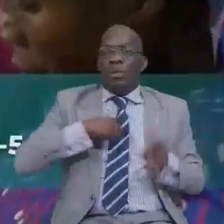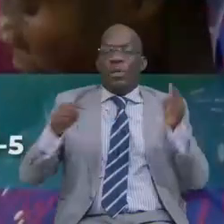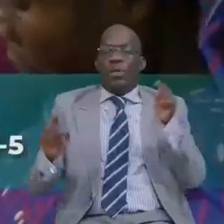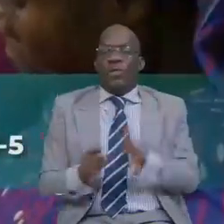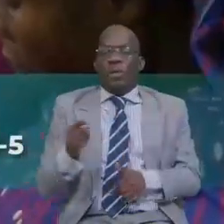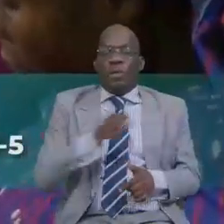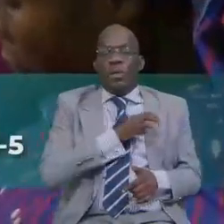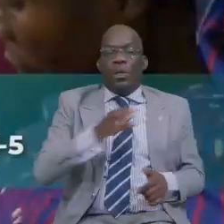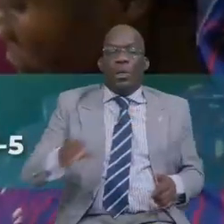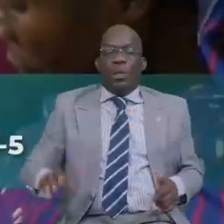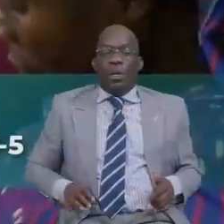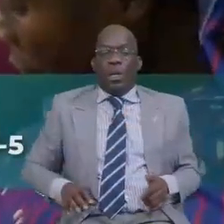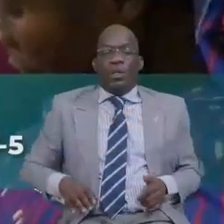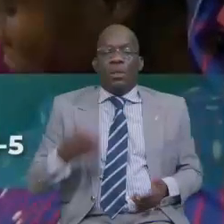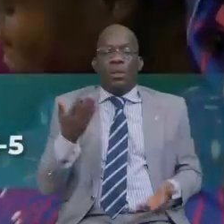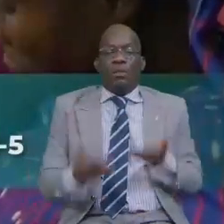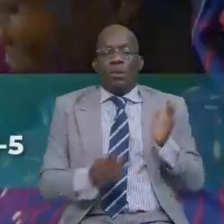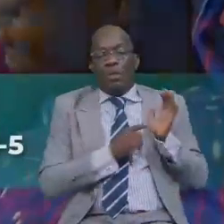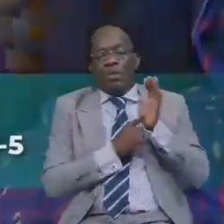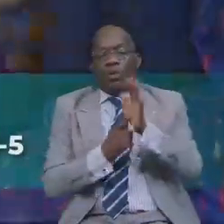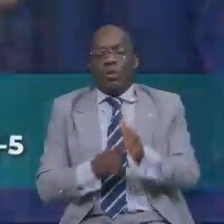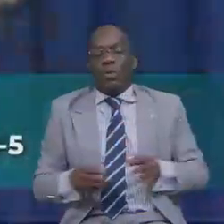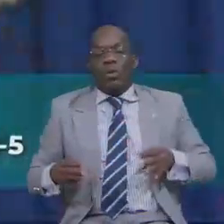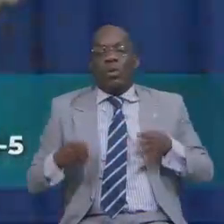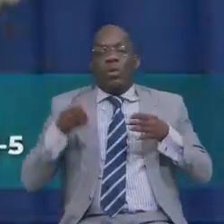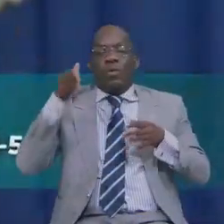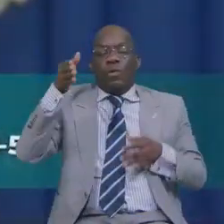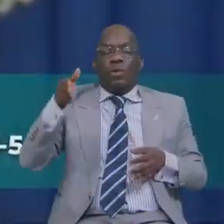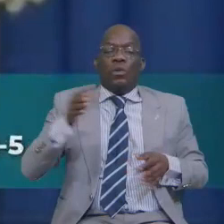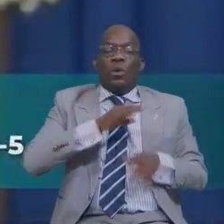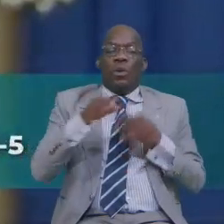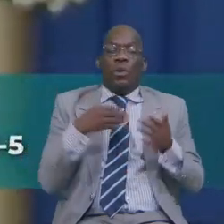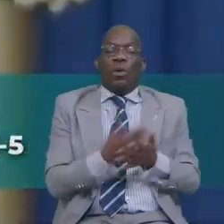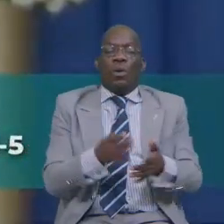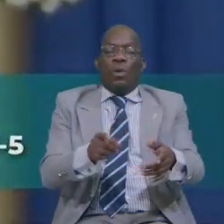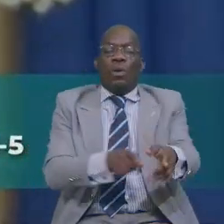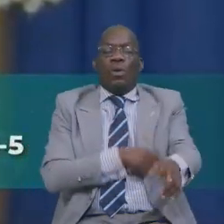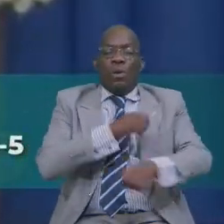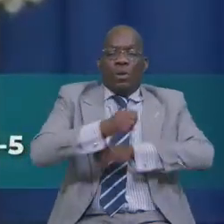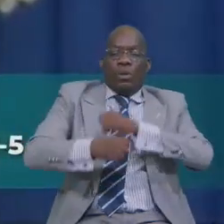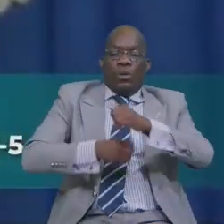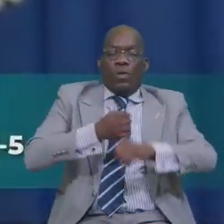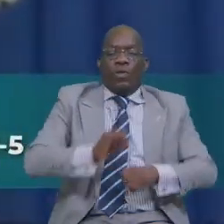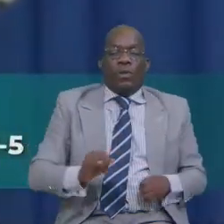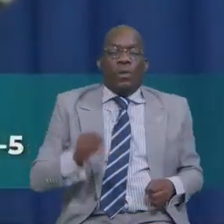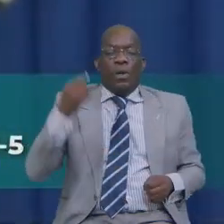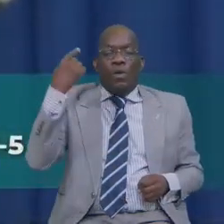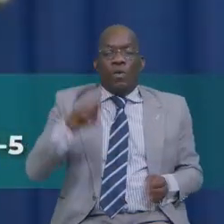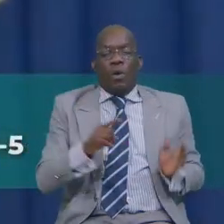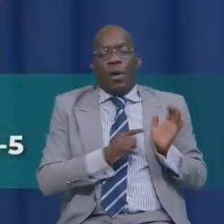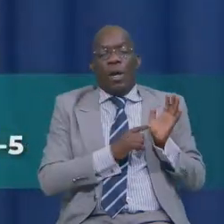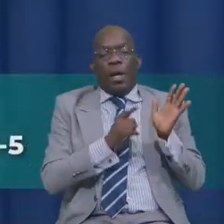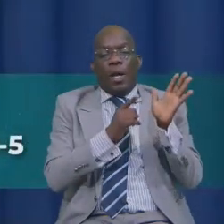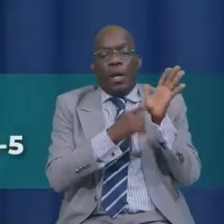Christ might show forth all longsuffering for a pattern to them